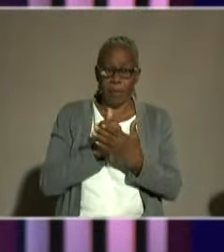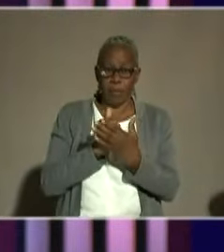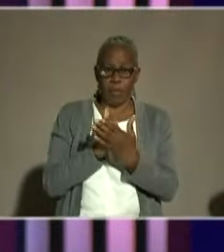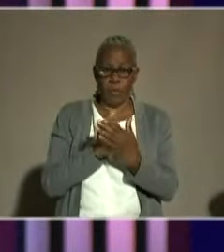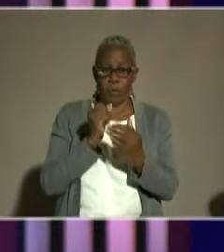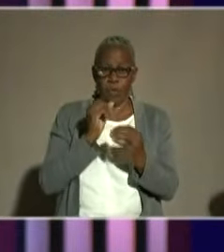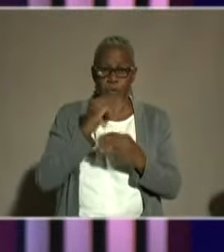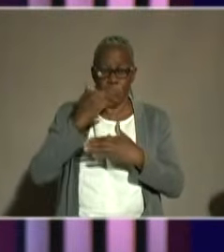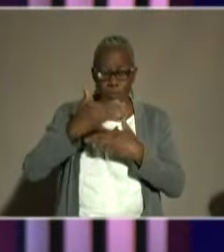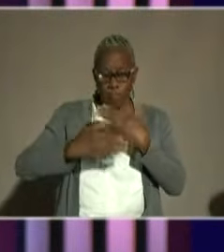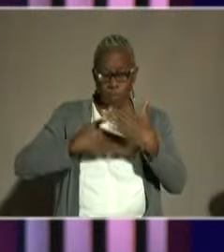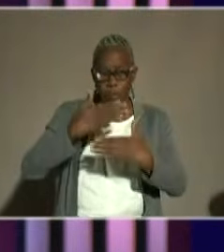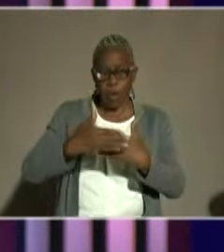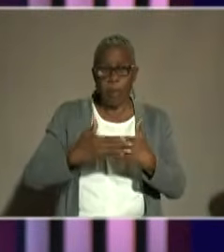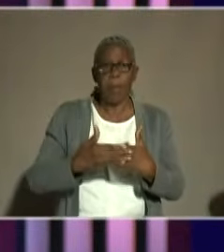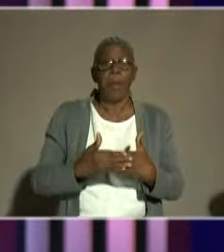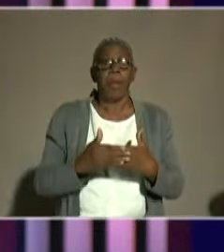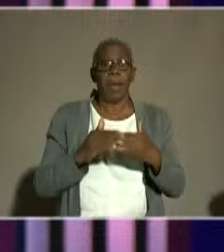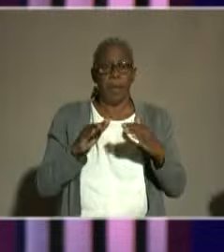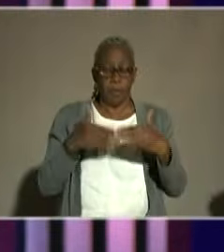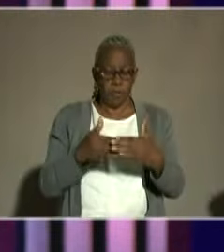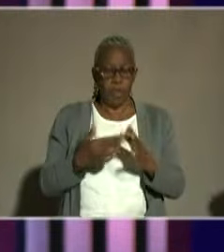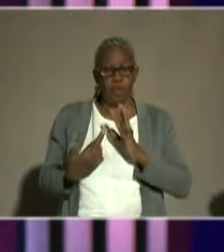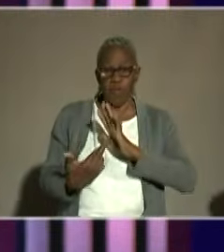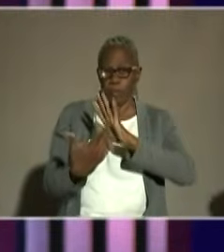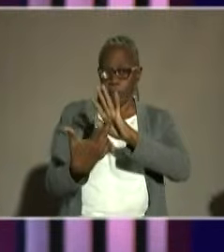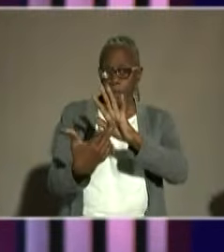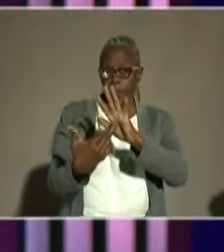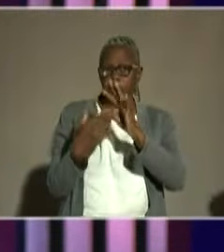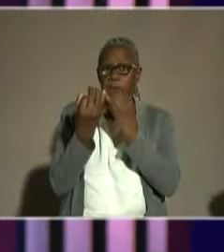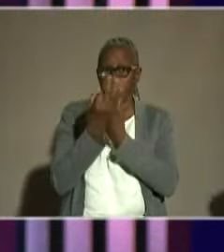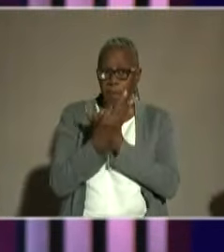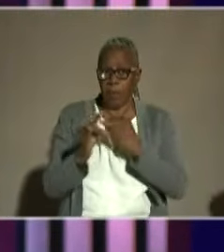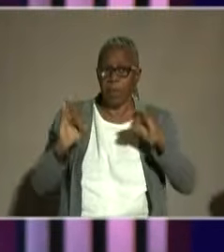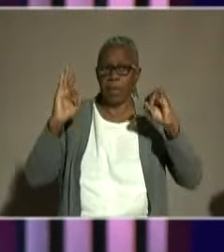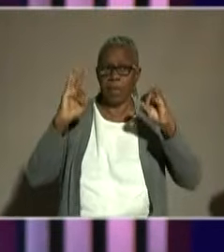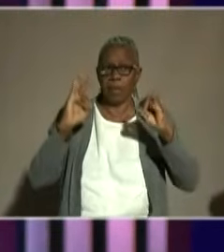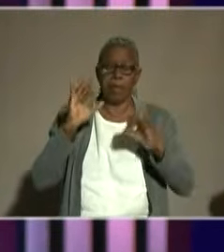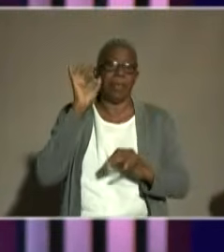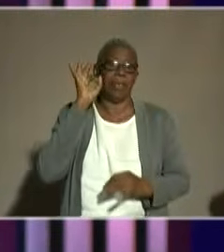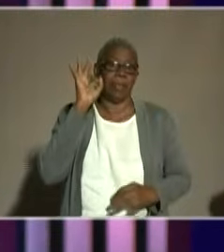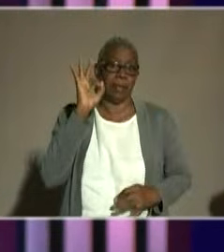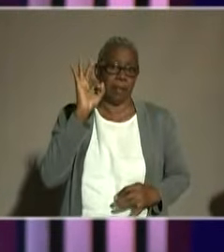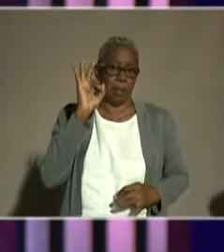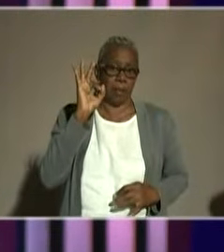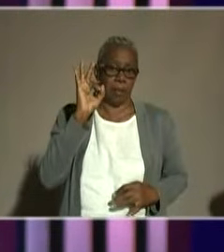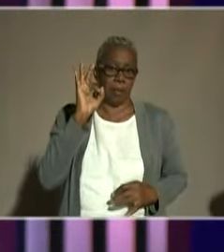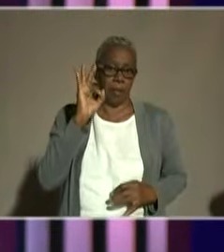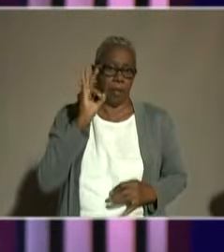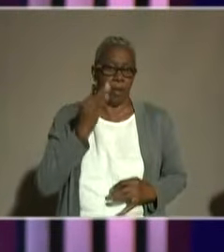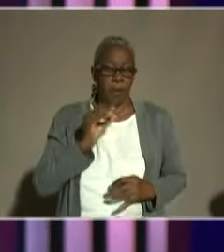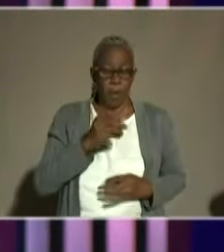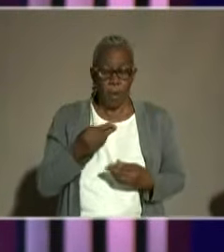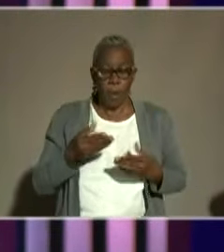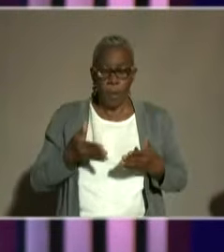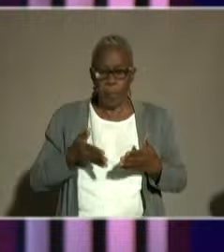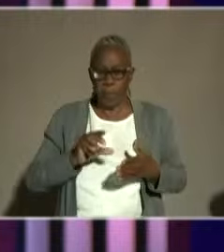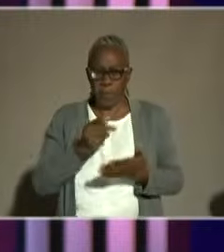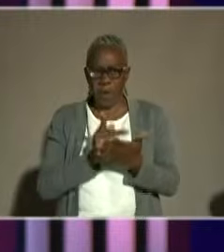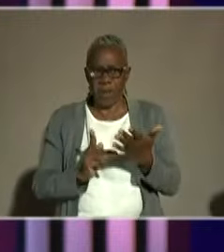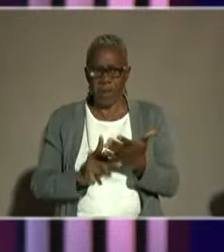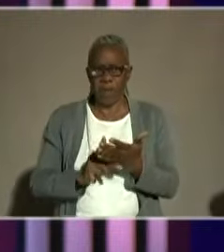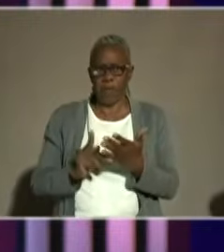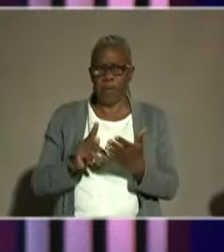last 20 years a reputation for independence and excellence. There are aspects of the bills that are in Parliament now that we have